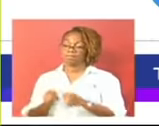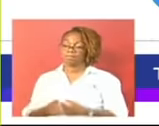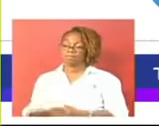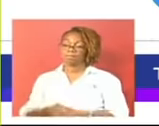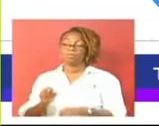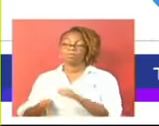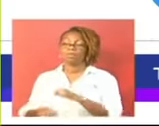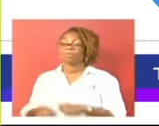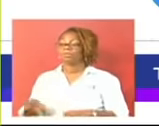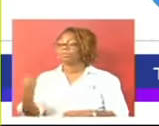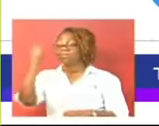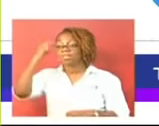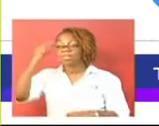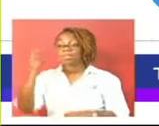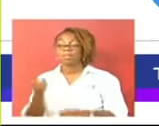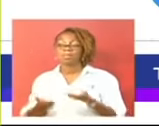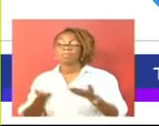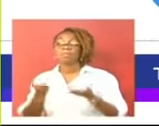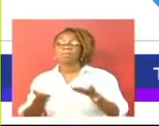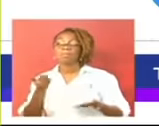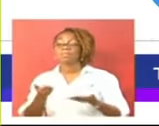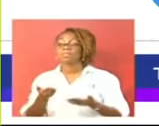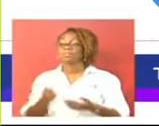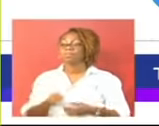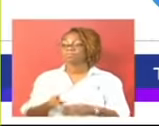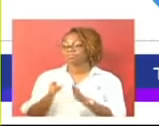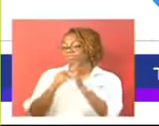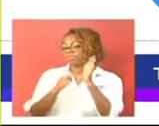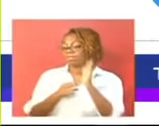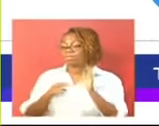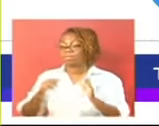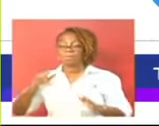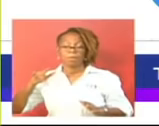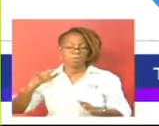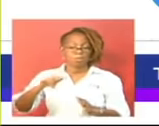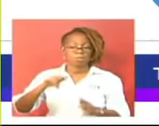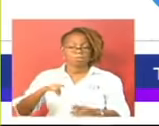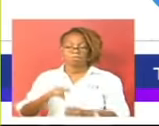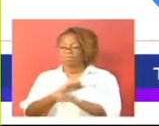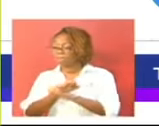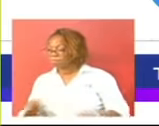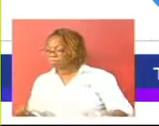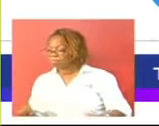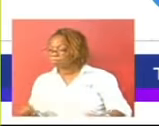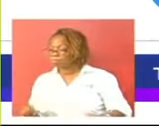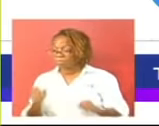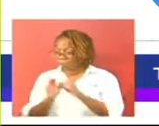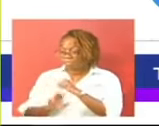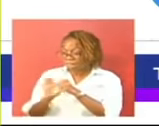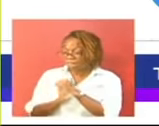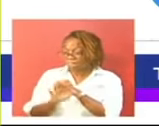in COVID-19 protocols at the airport, which is the primary port of entry at this time?